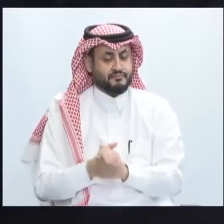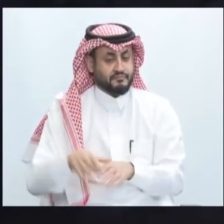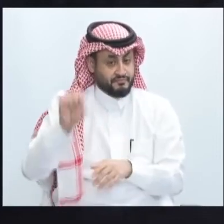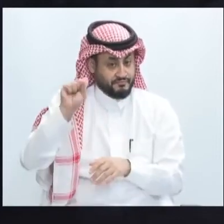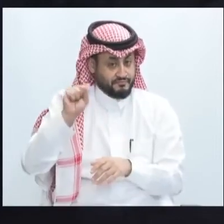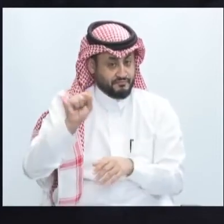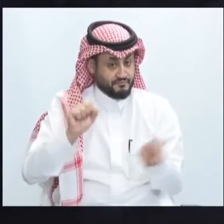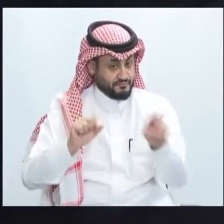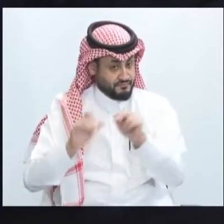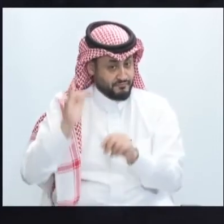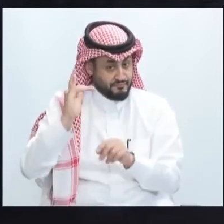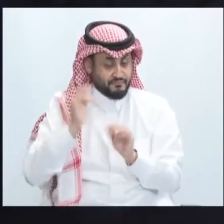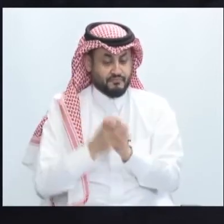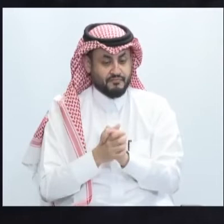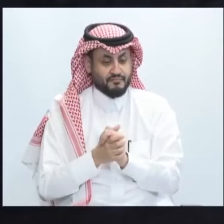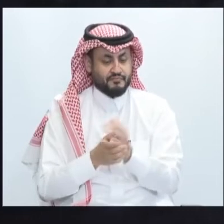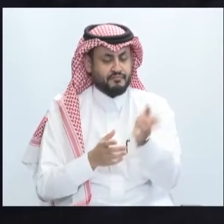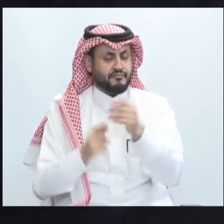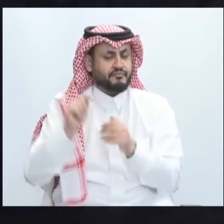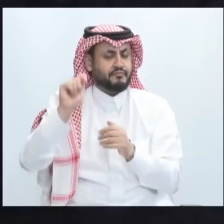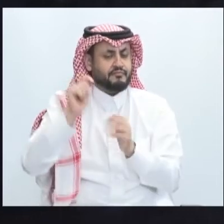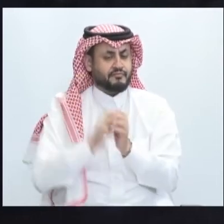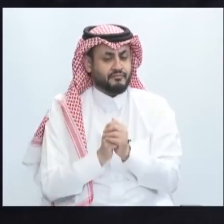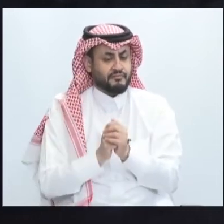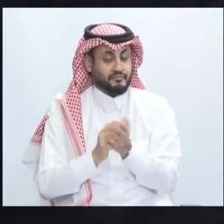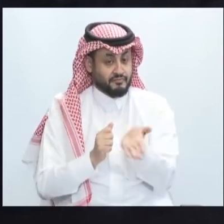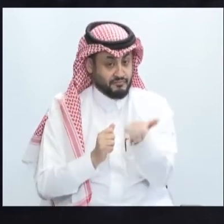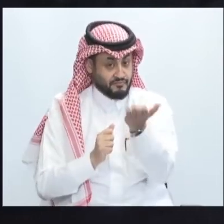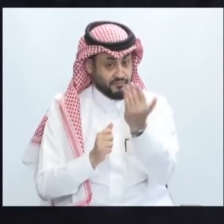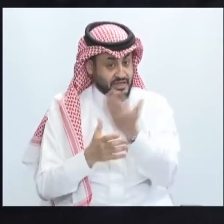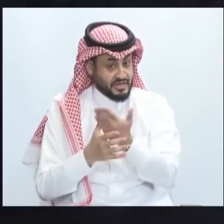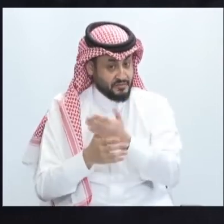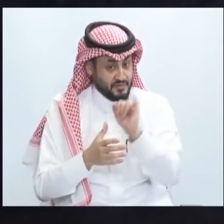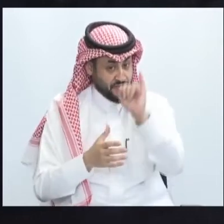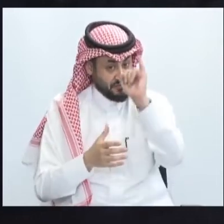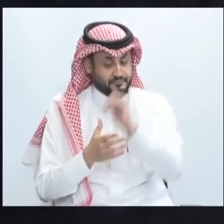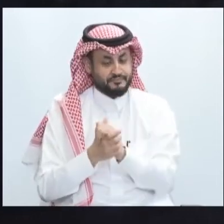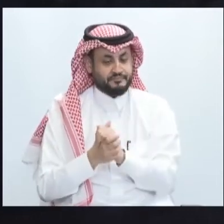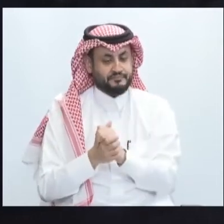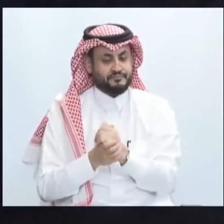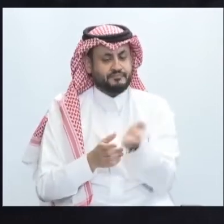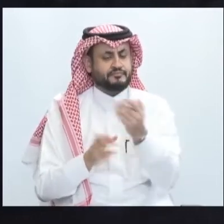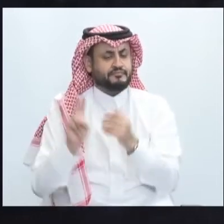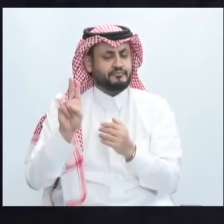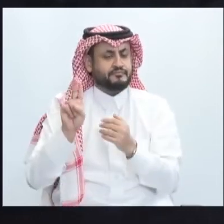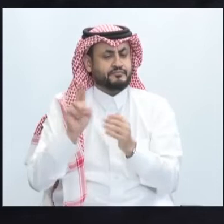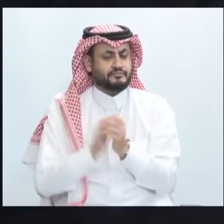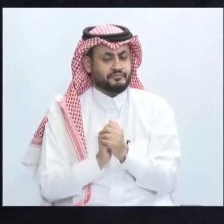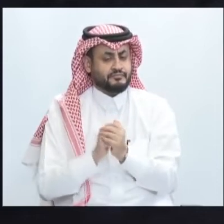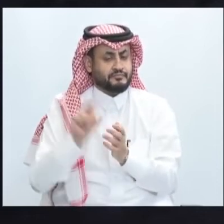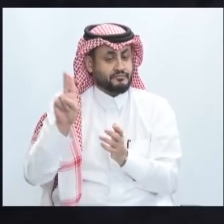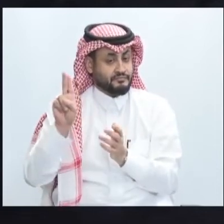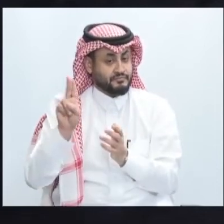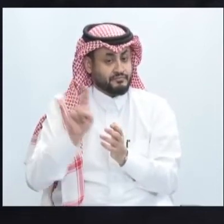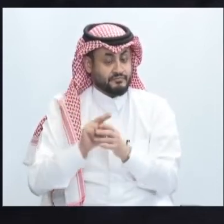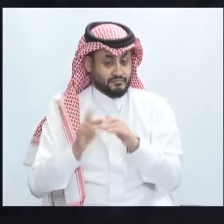S? On the chair. Excellent. T. Yes, T, stand up. That's right. What about U?